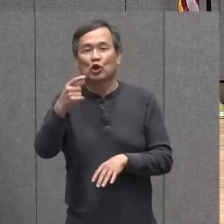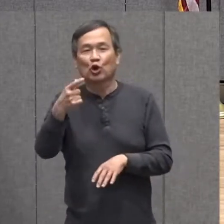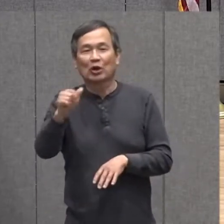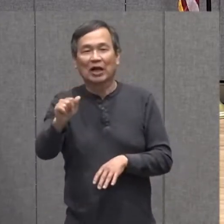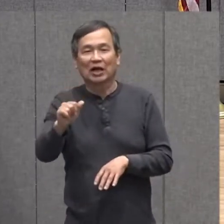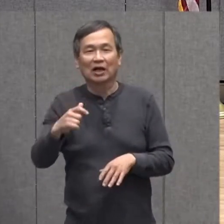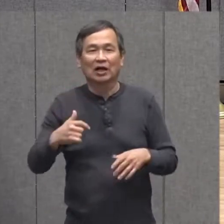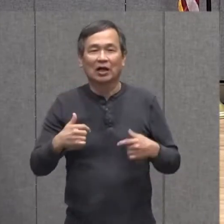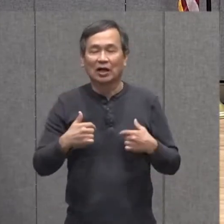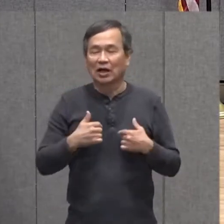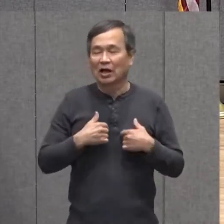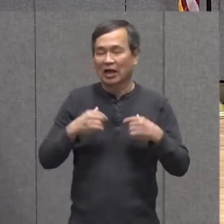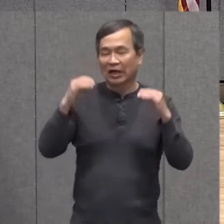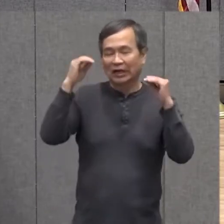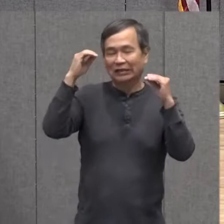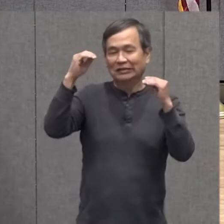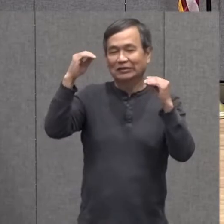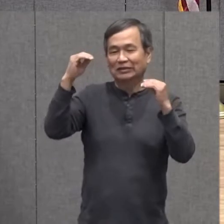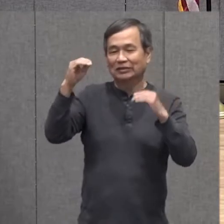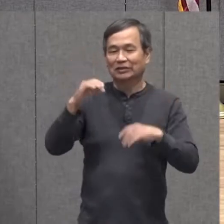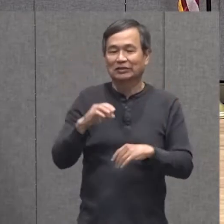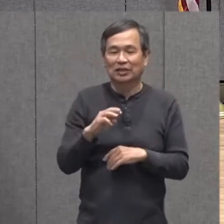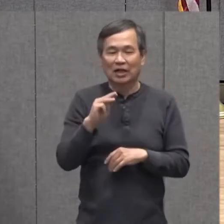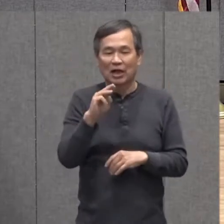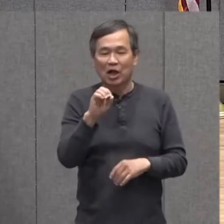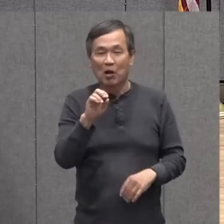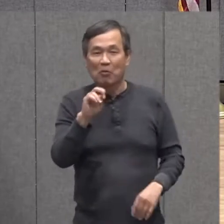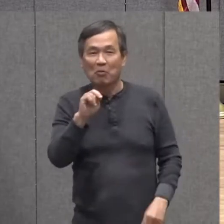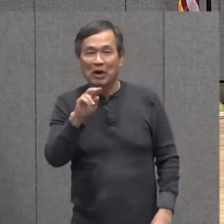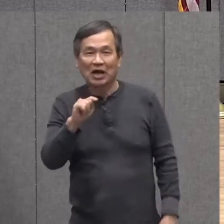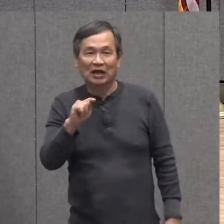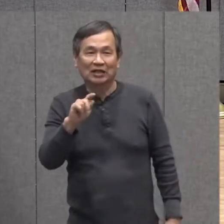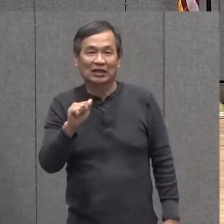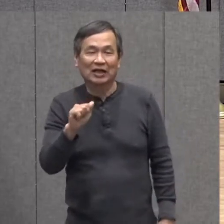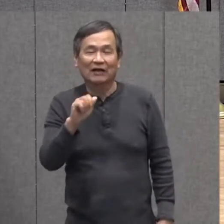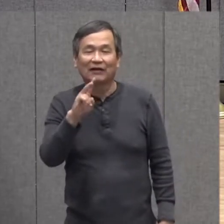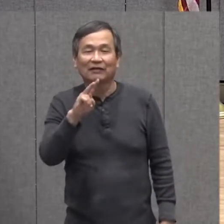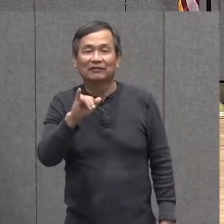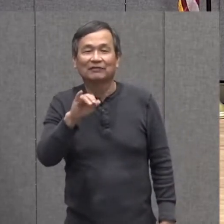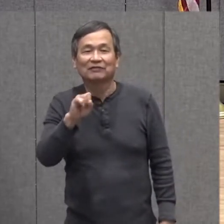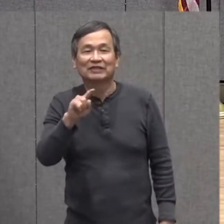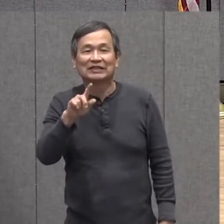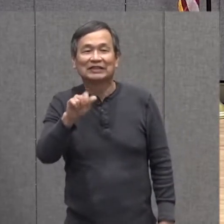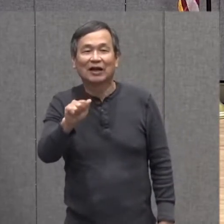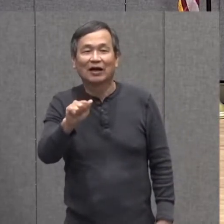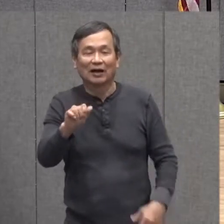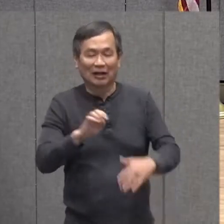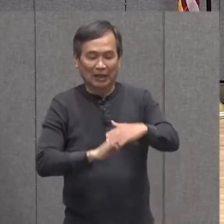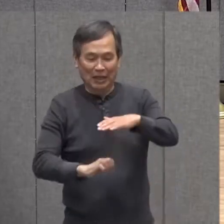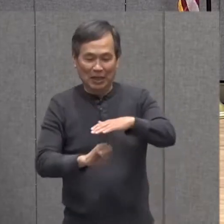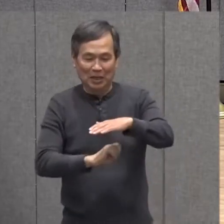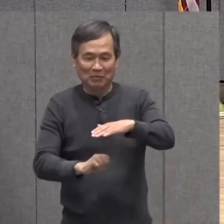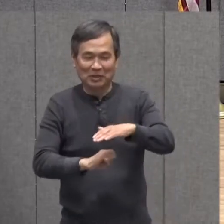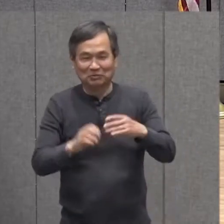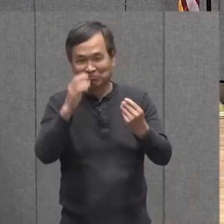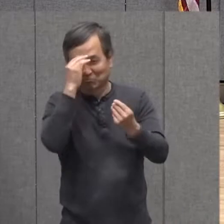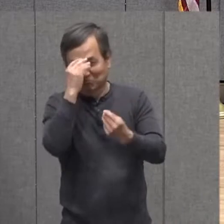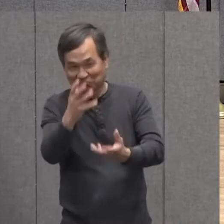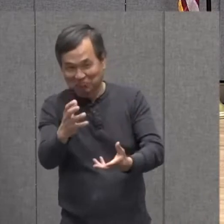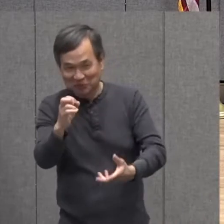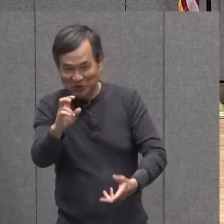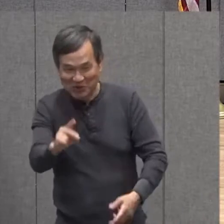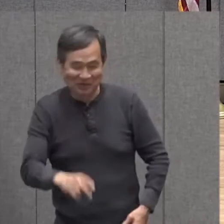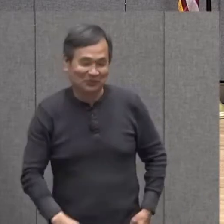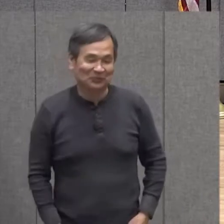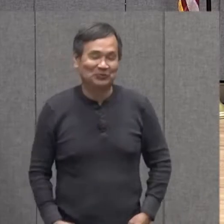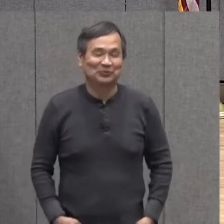Elementary. Bienvenidos niños y niñas. Gracias, señor Anderson, por ese baile que hicimos. Vamos a traer nuestro corazón, nuestros latidos ahora para que